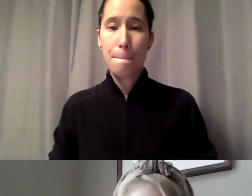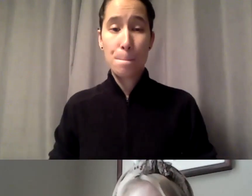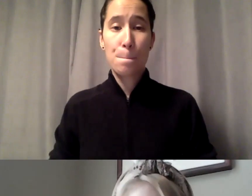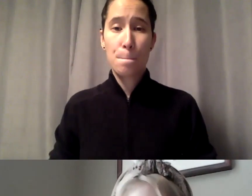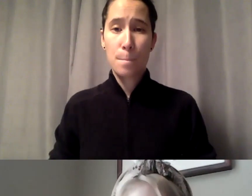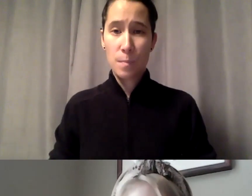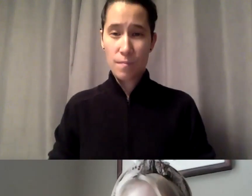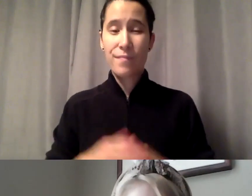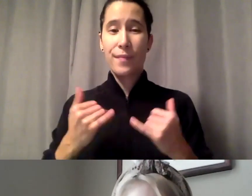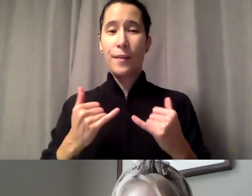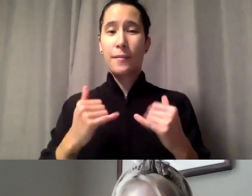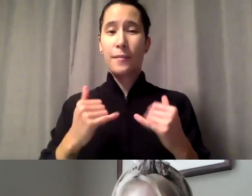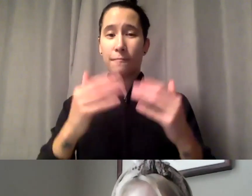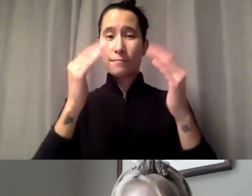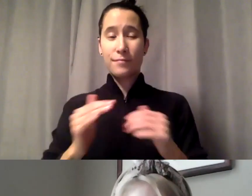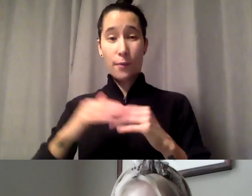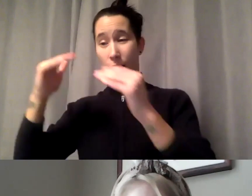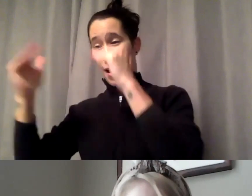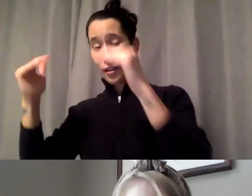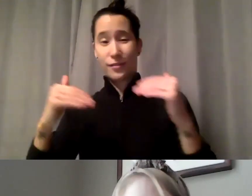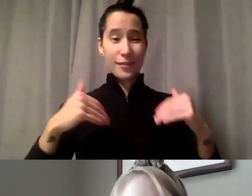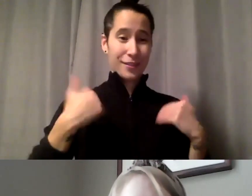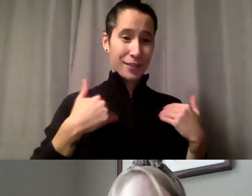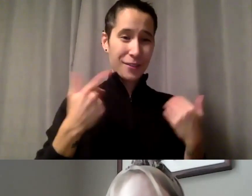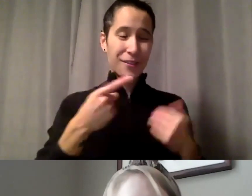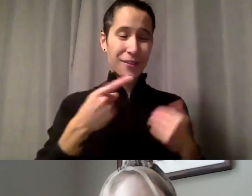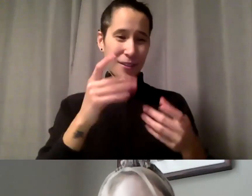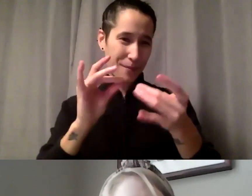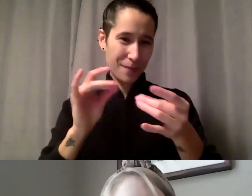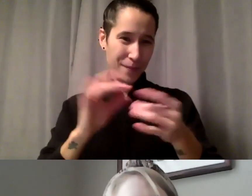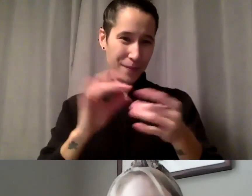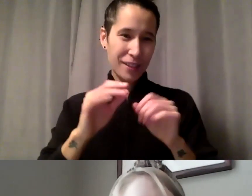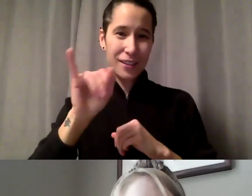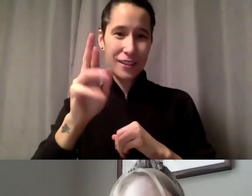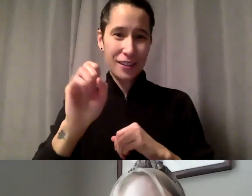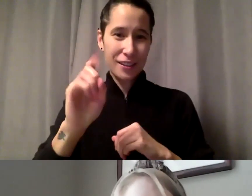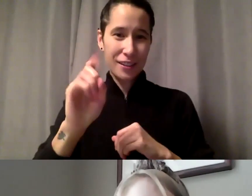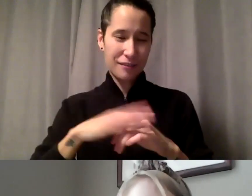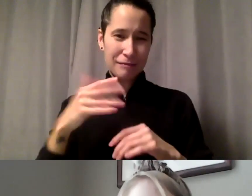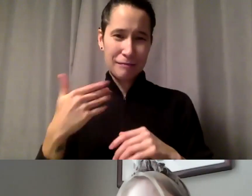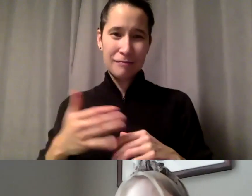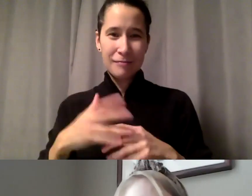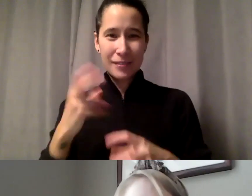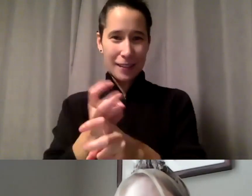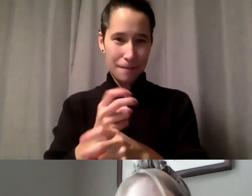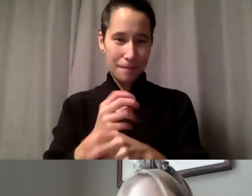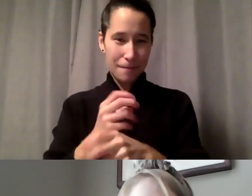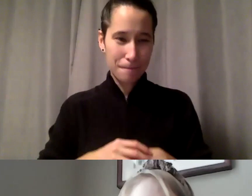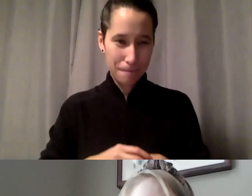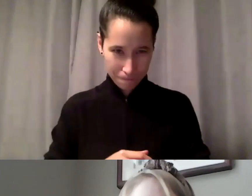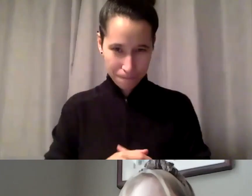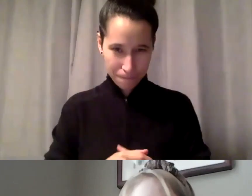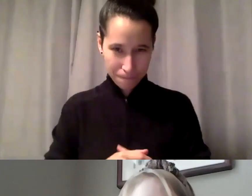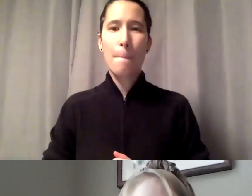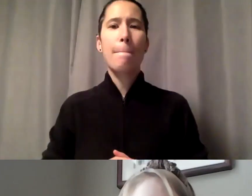the difference between adult and youth, because I think, as you mentioned in your presentation, Jared, this is a challenging one. So what